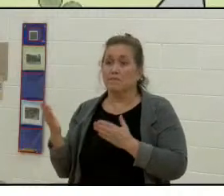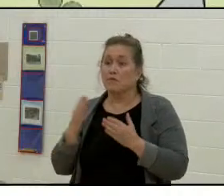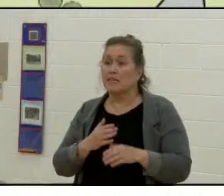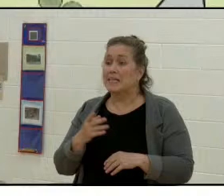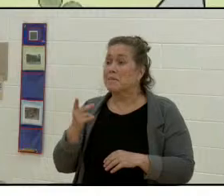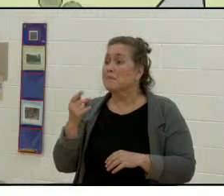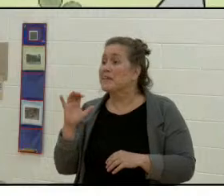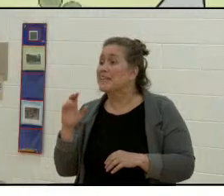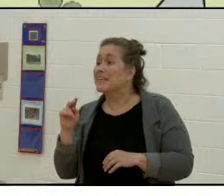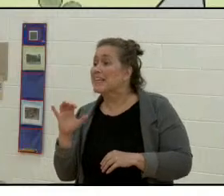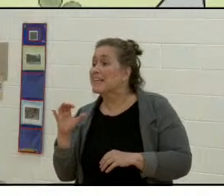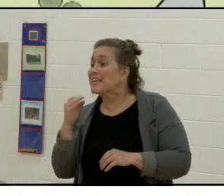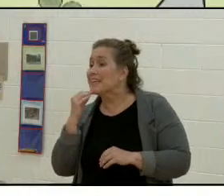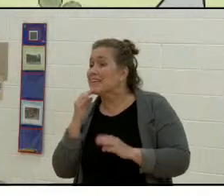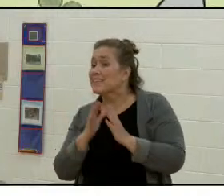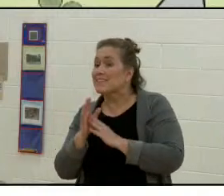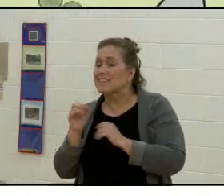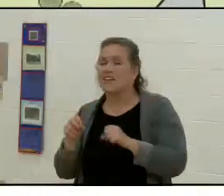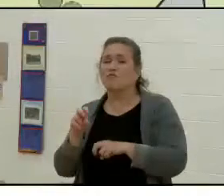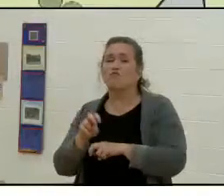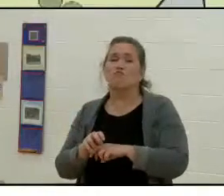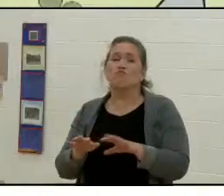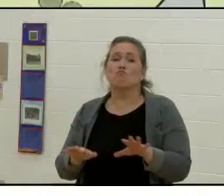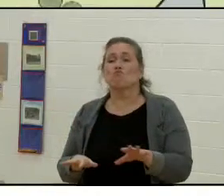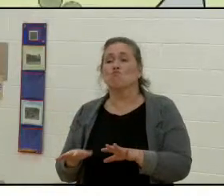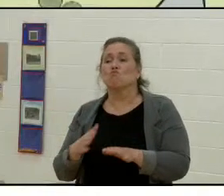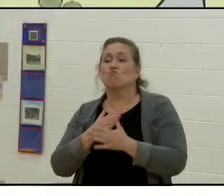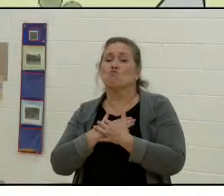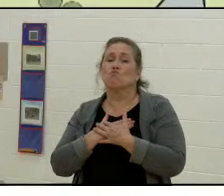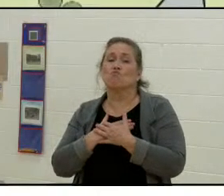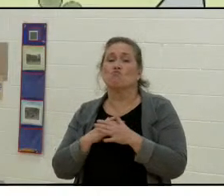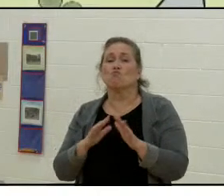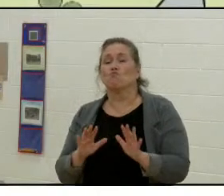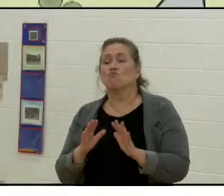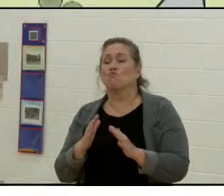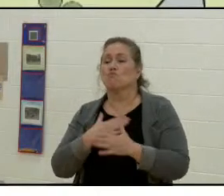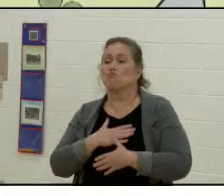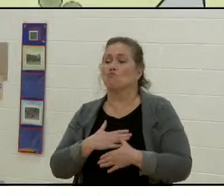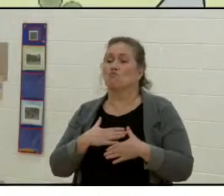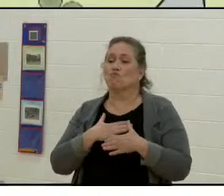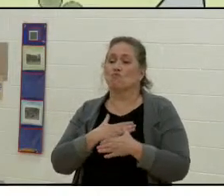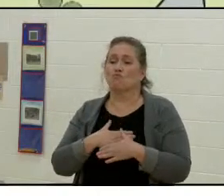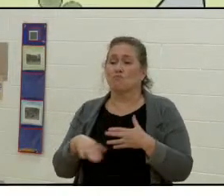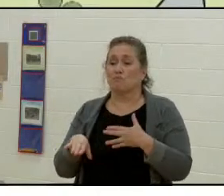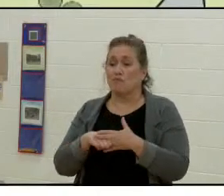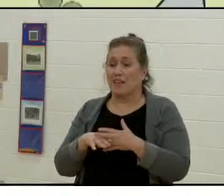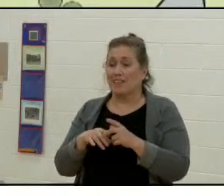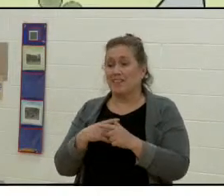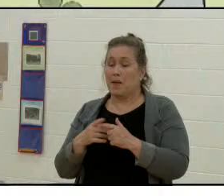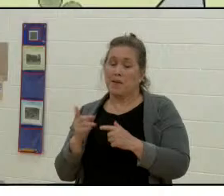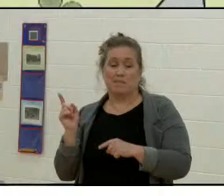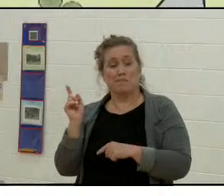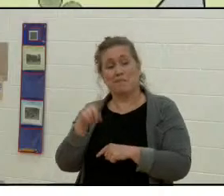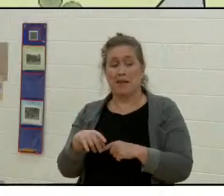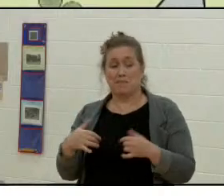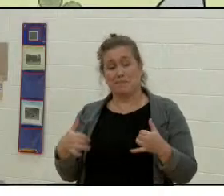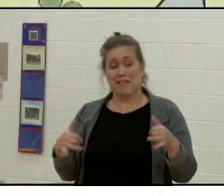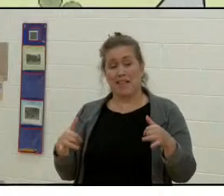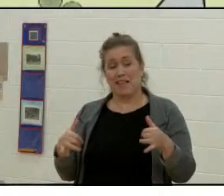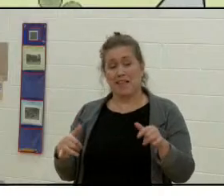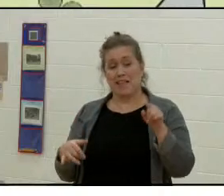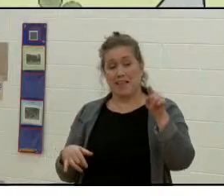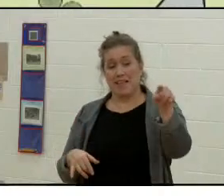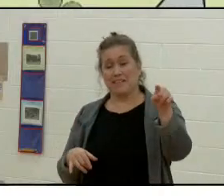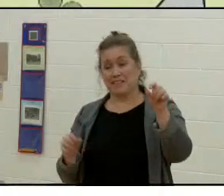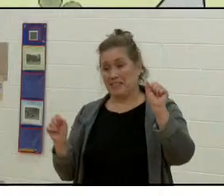have, a place to kind of sit and hang out for a little bit, take a break, take a breather, and then, get back to their activities, get back to what they were doing. Because we definitely want this